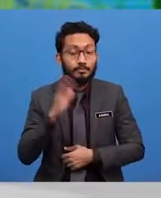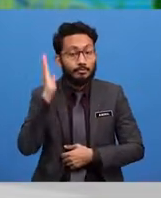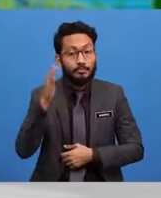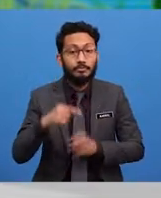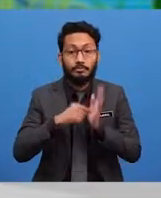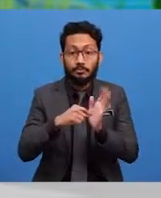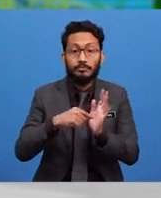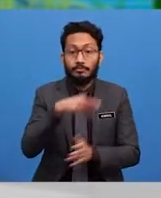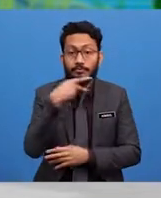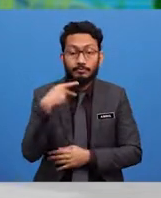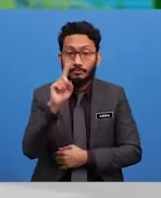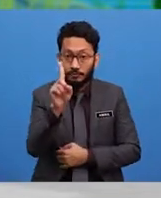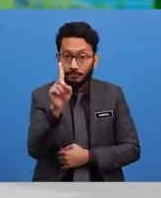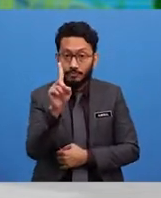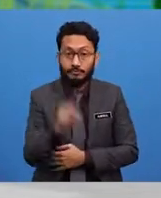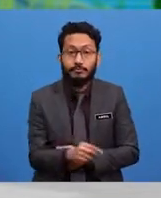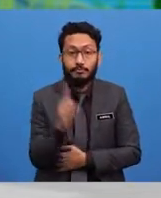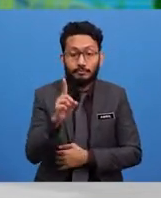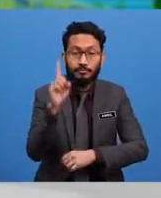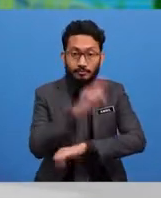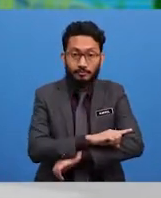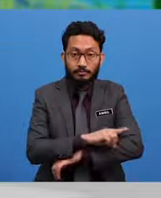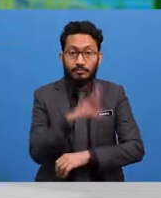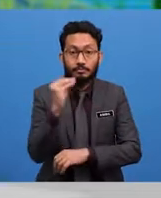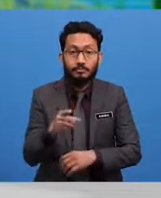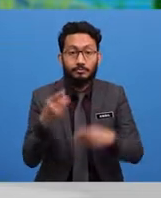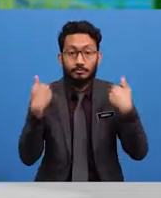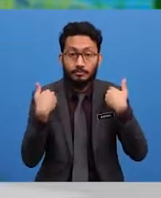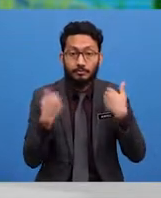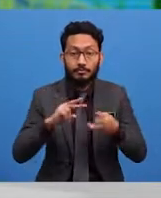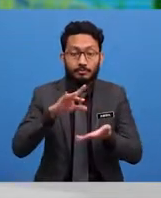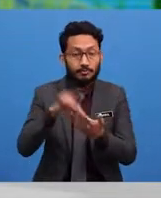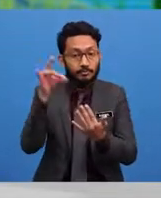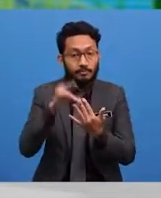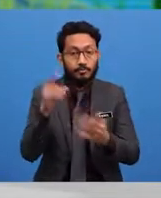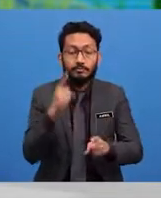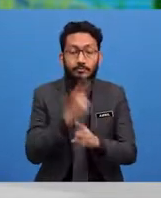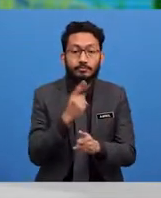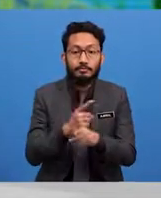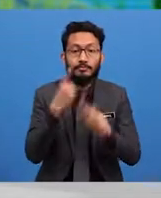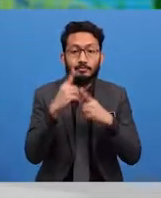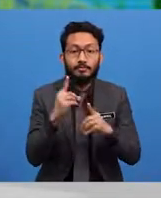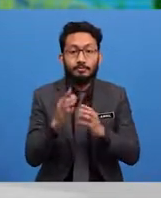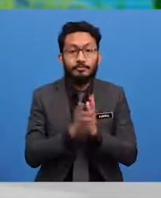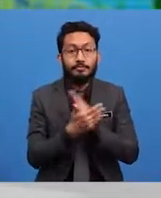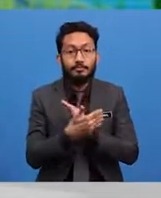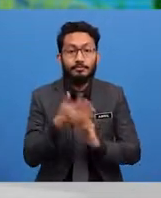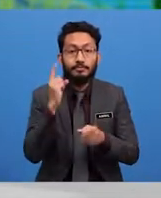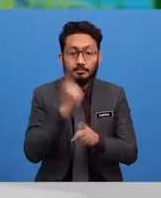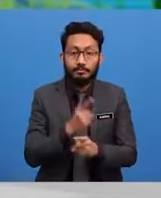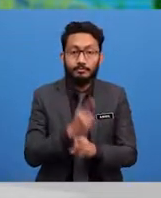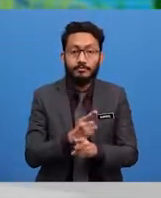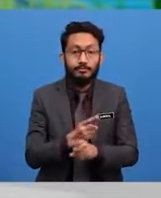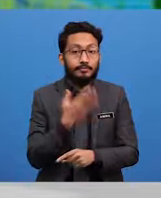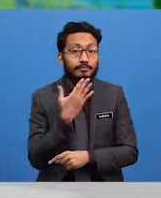verbs one at a time, and you have to choose the correct answer by choosing the right